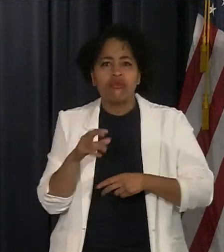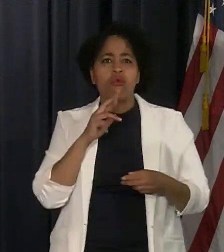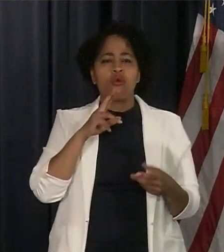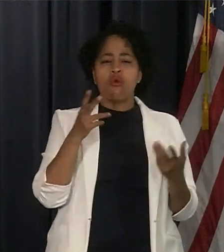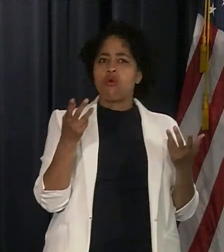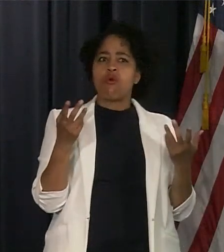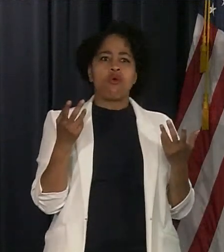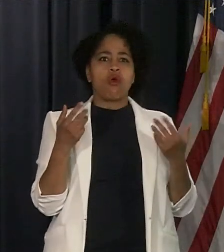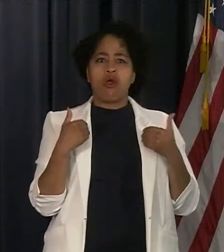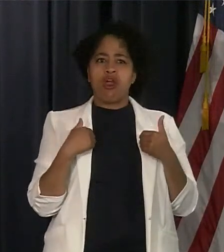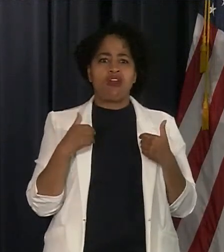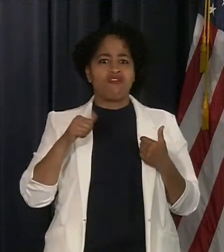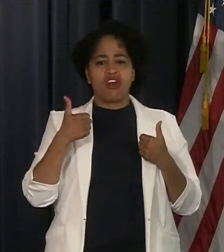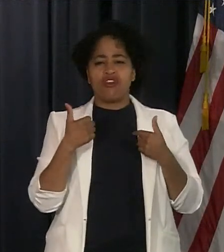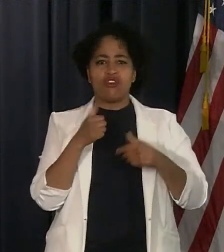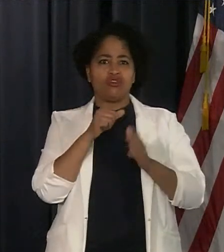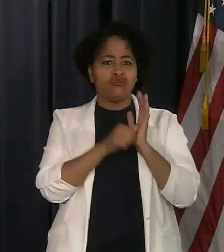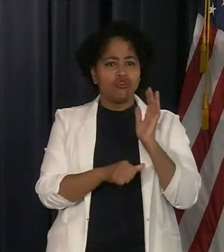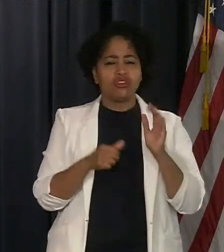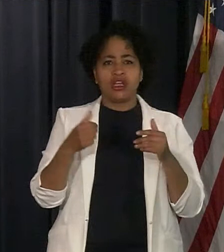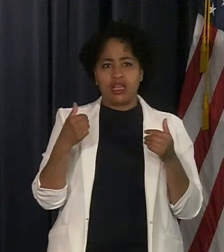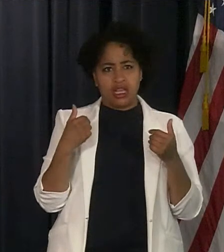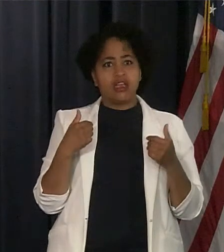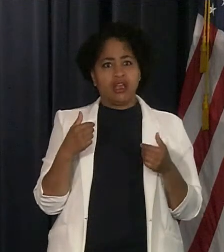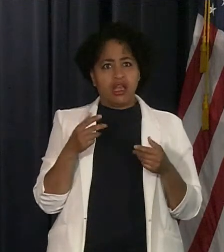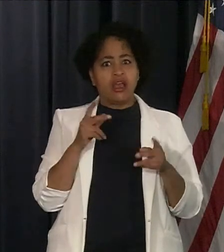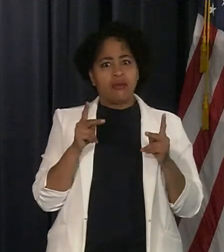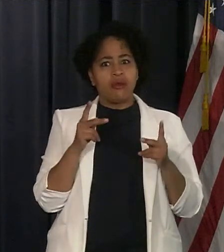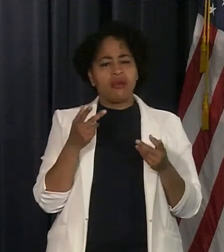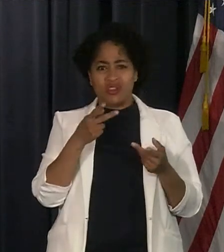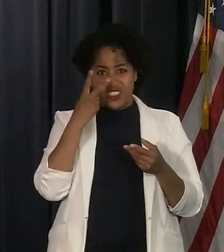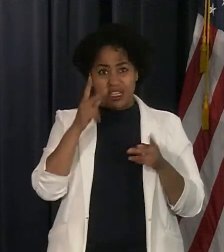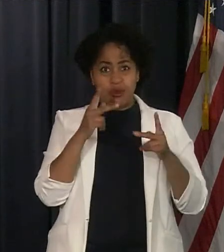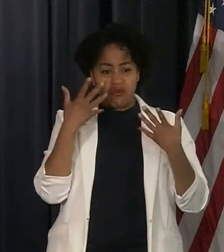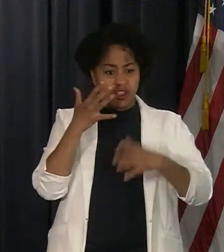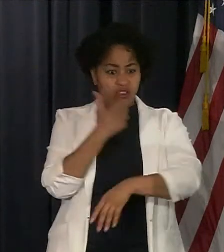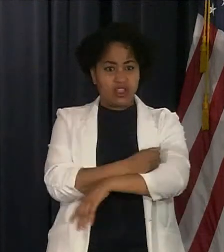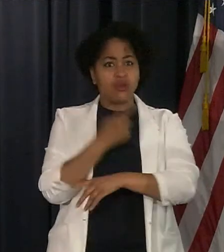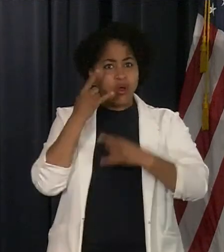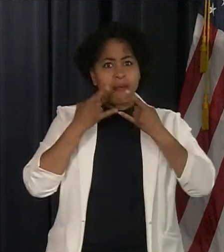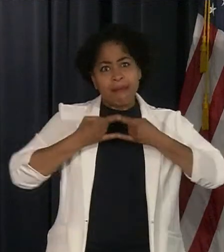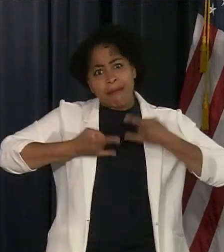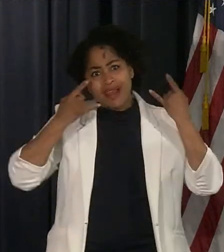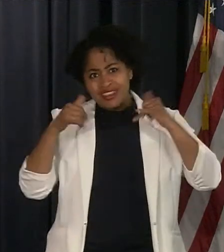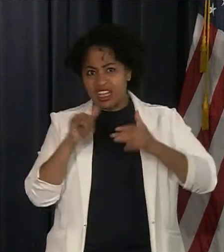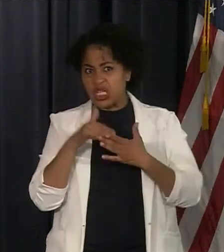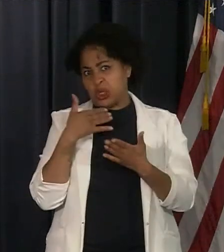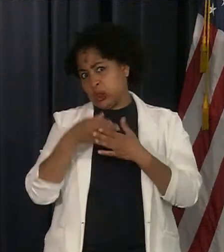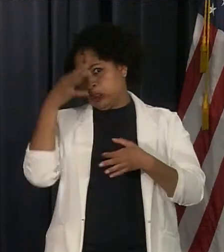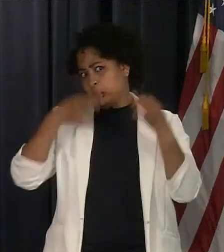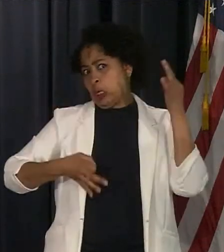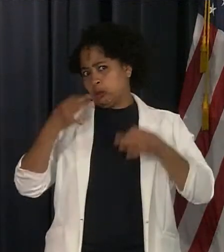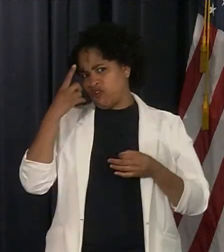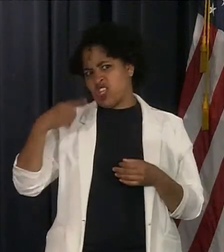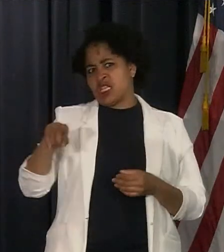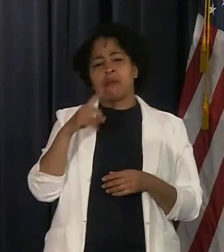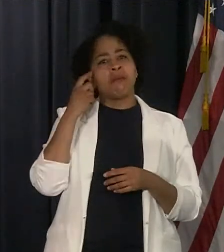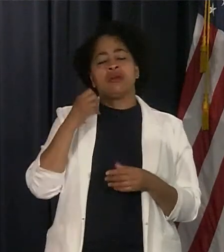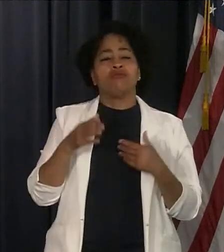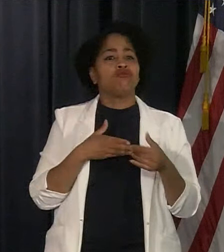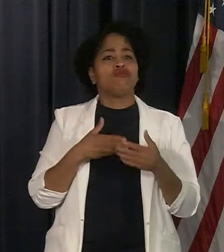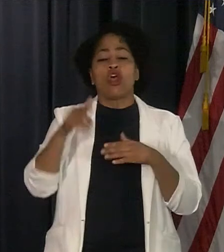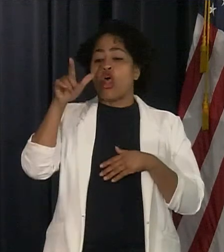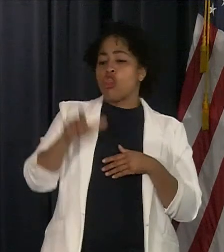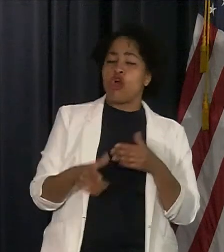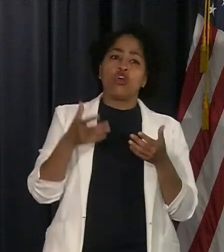system are reduced, saying, and these are folks you see have been vaccinated, a lot of times are wearing masks. That's good judgment on their part, because even though it's a very